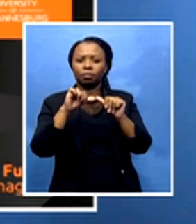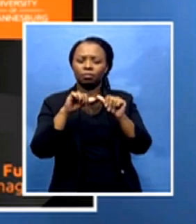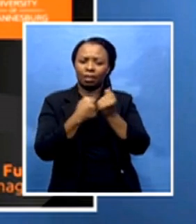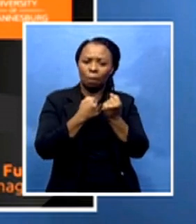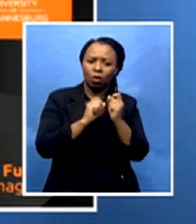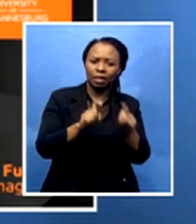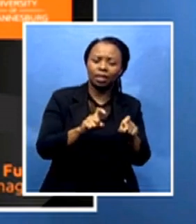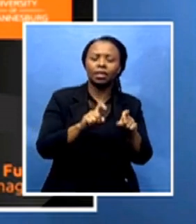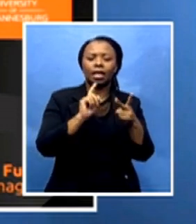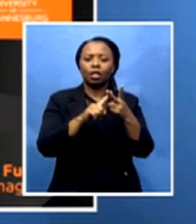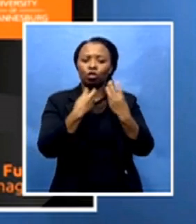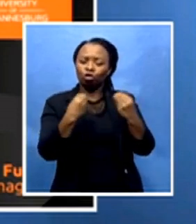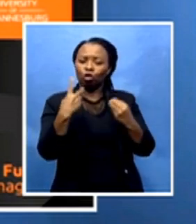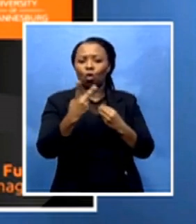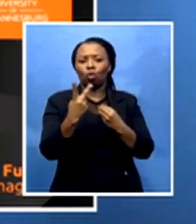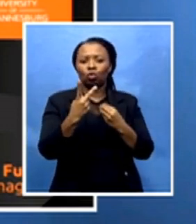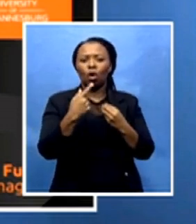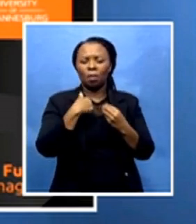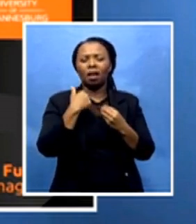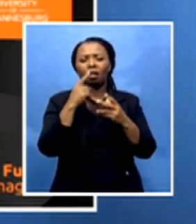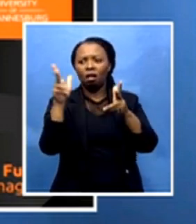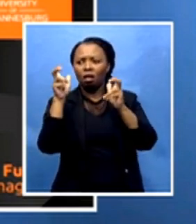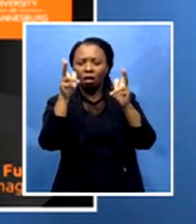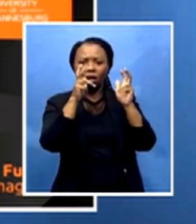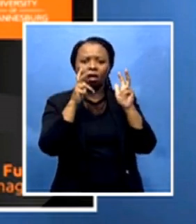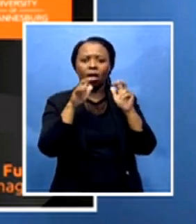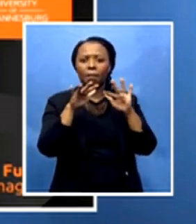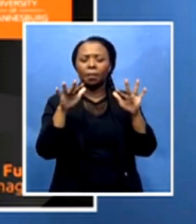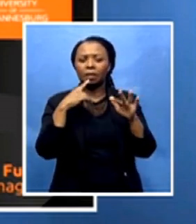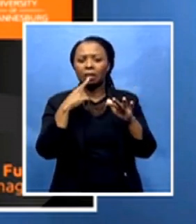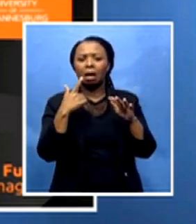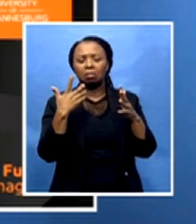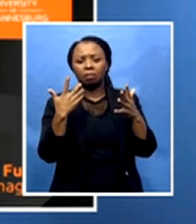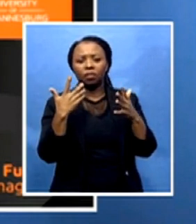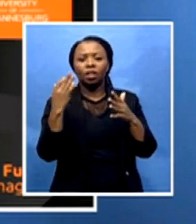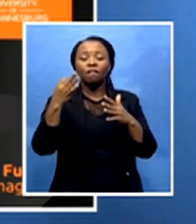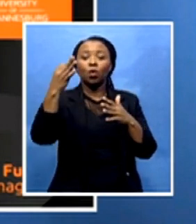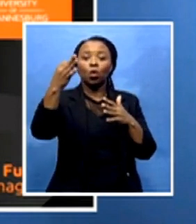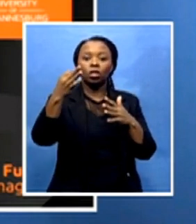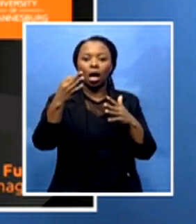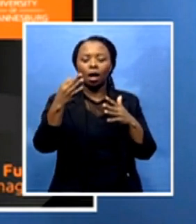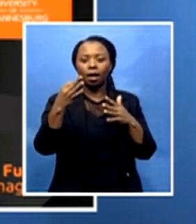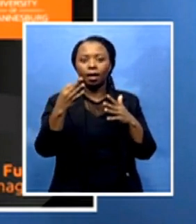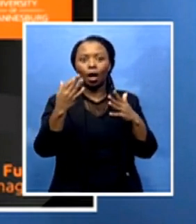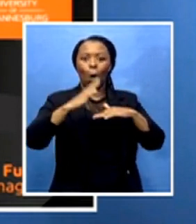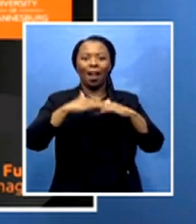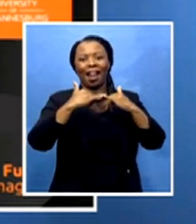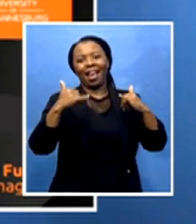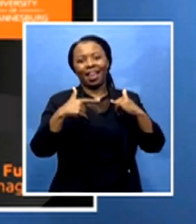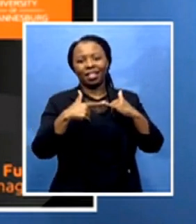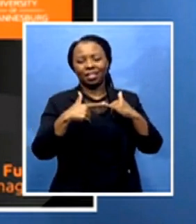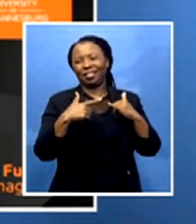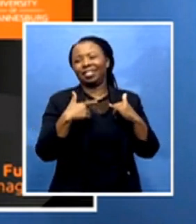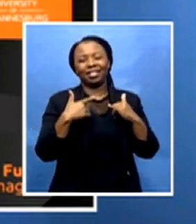people saying the future of education is online. And I strongly disagree with that. There are